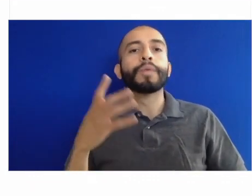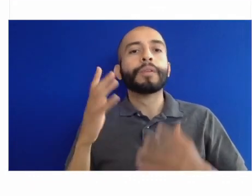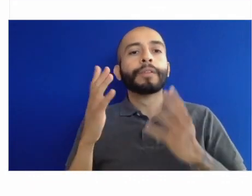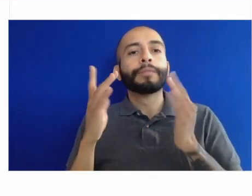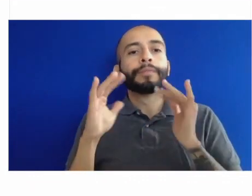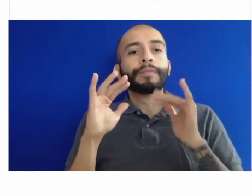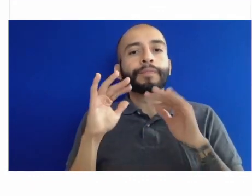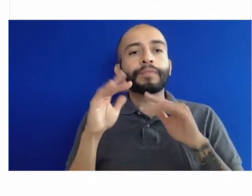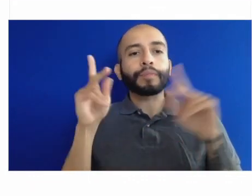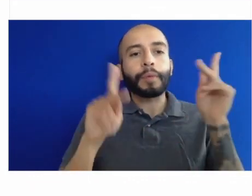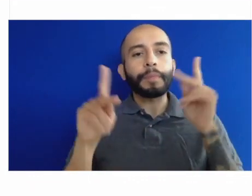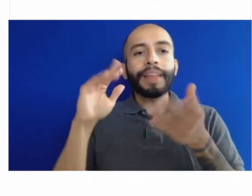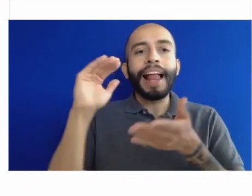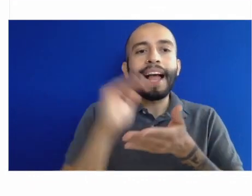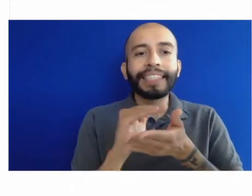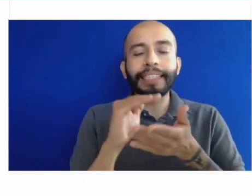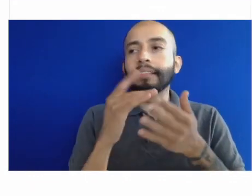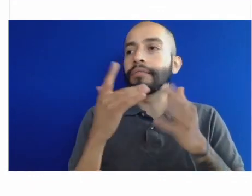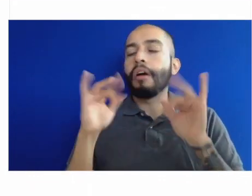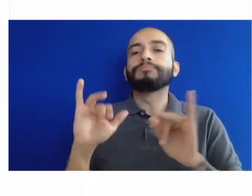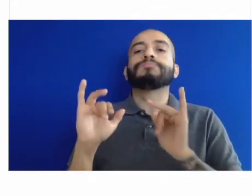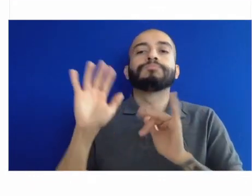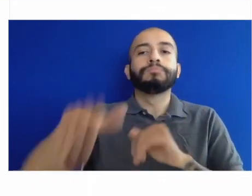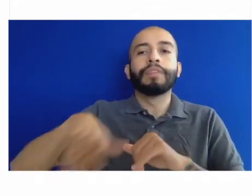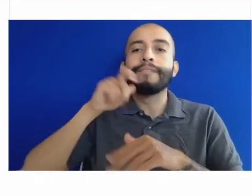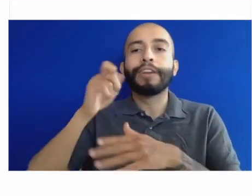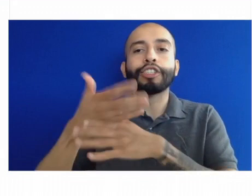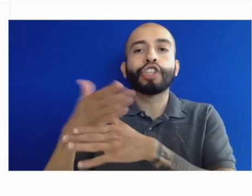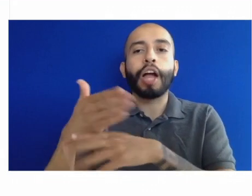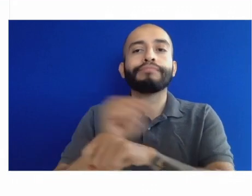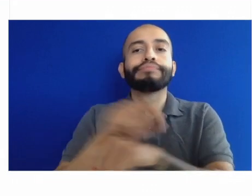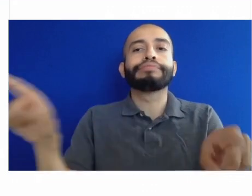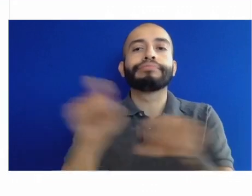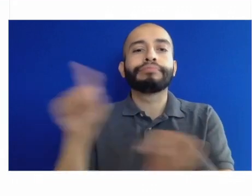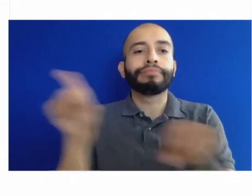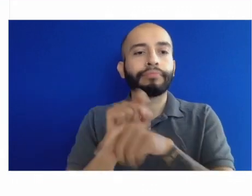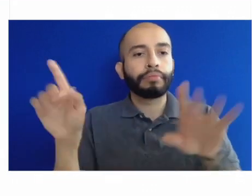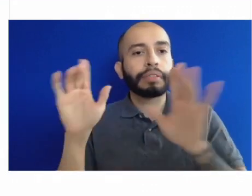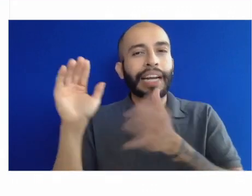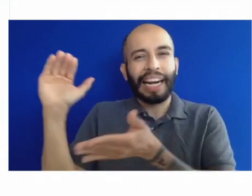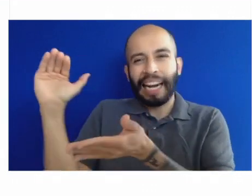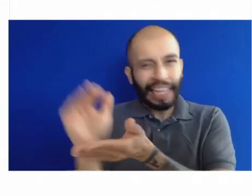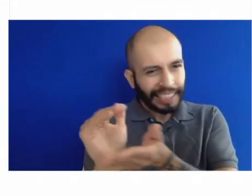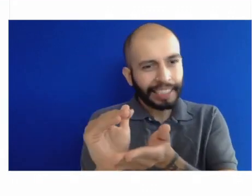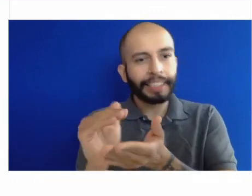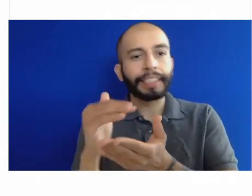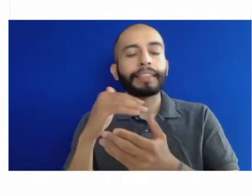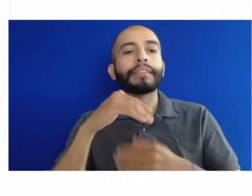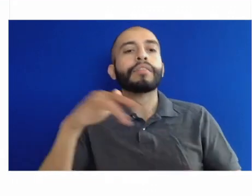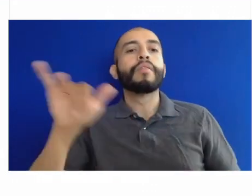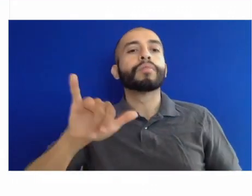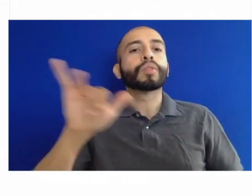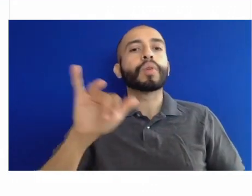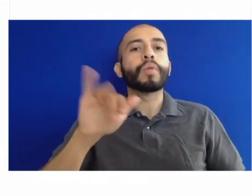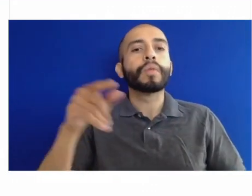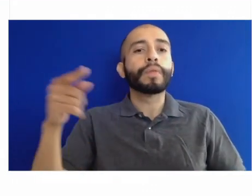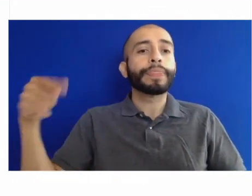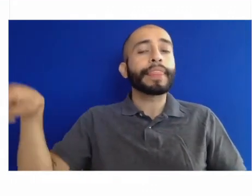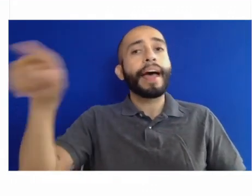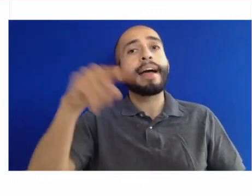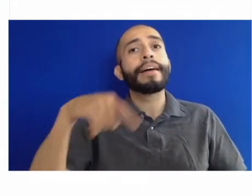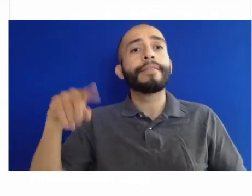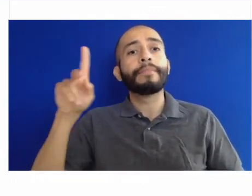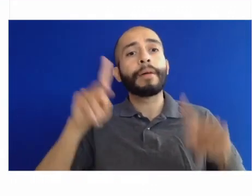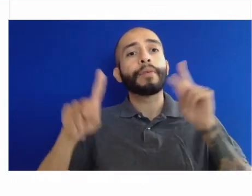these effects hold up however you measure them, and also they seem to exist in real-world sort of social media environments.